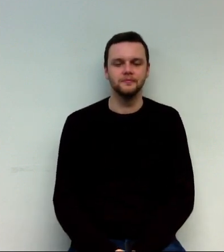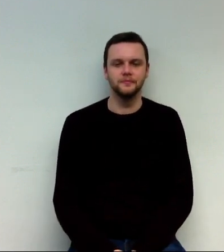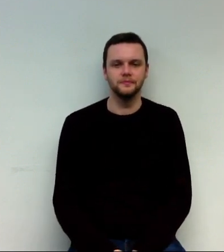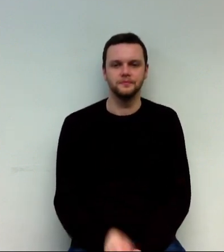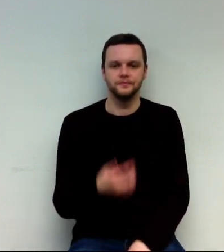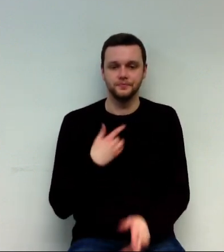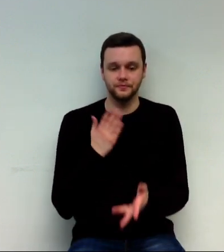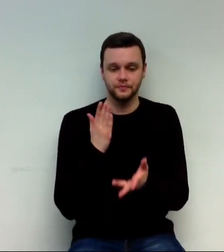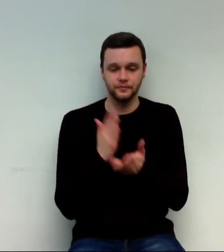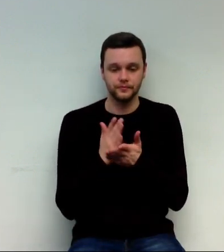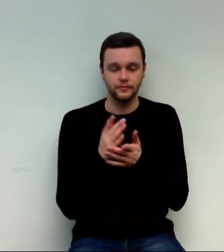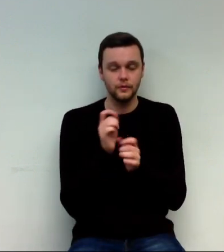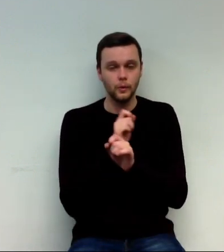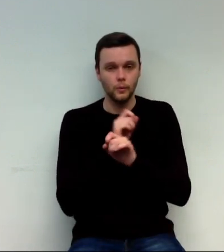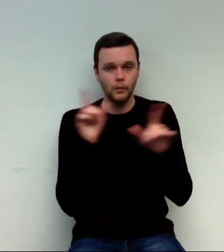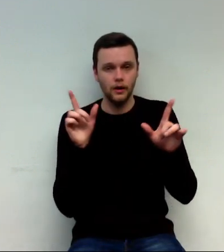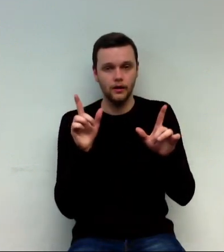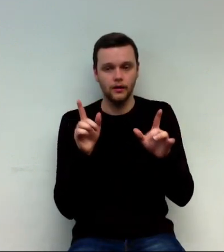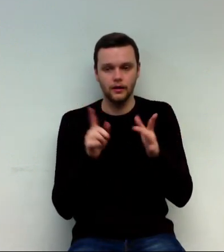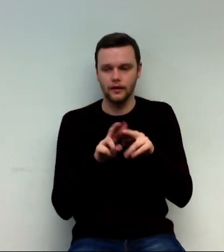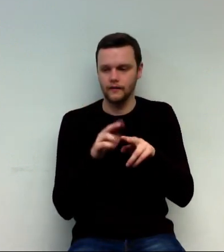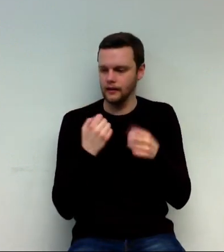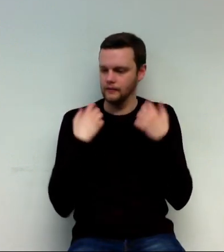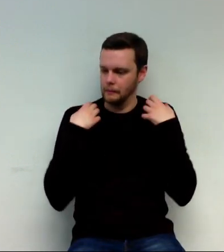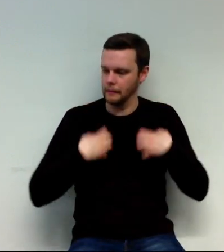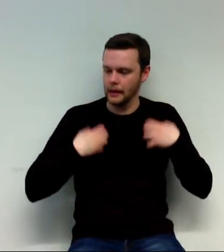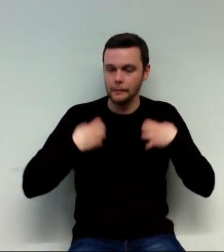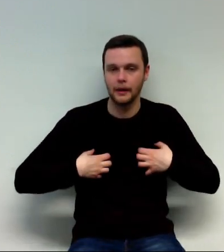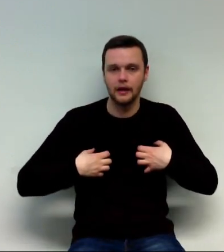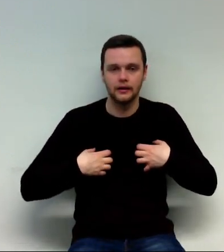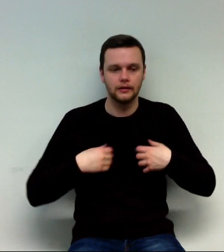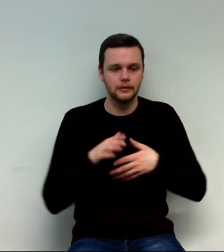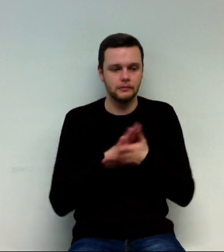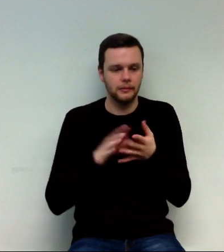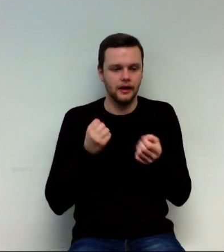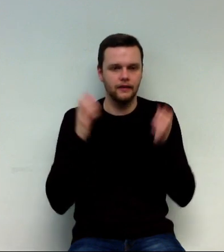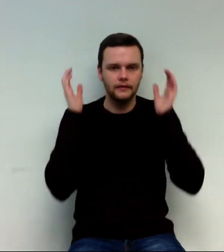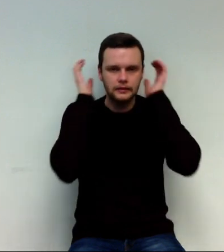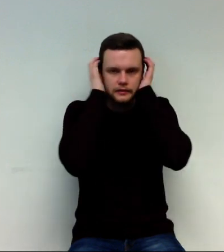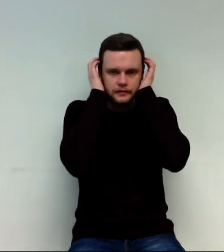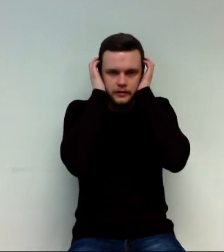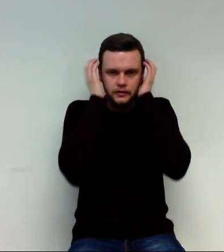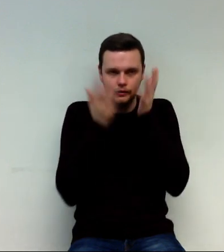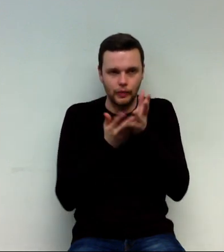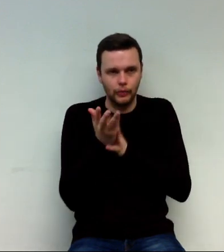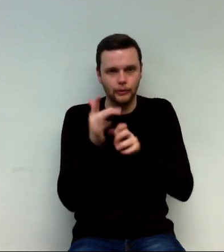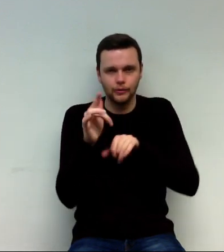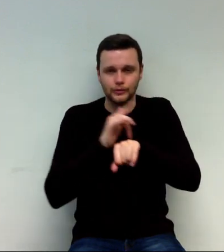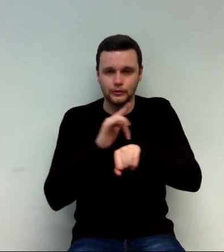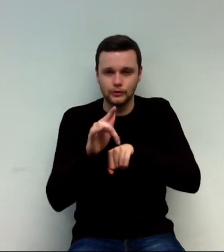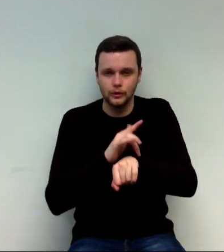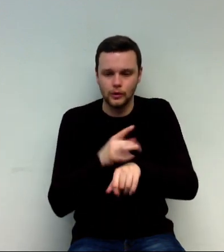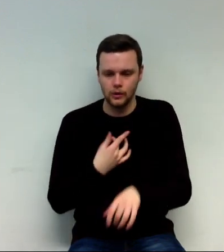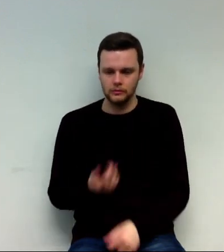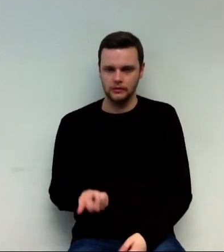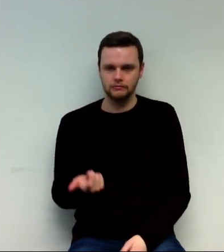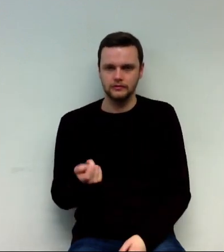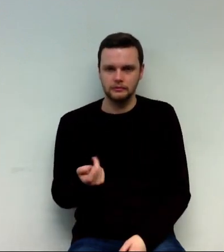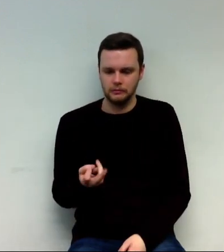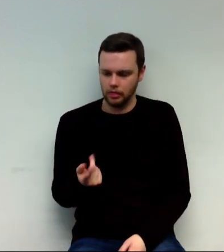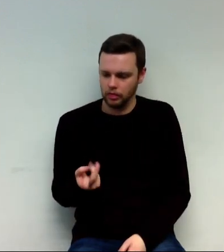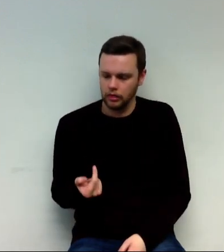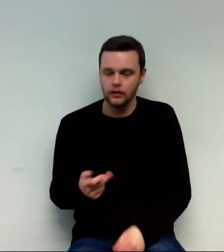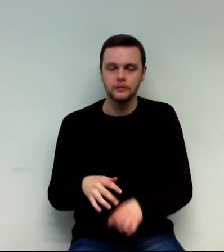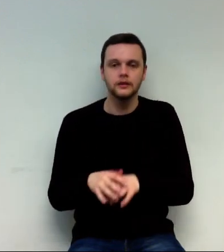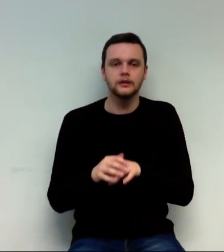I guess just be aware if someone's got one of the backpacks, they might have ear defenders on in your show. They might be playing with a fidget toy, and